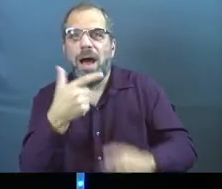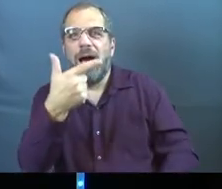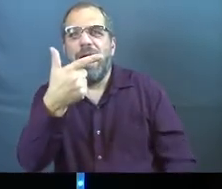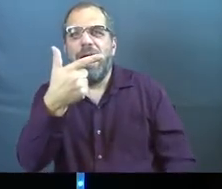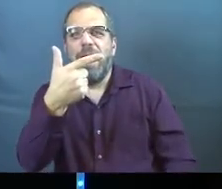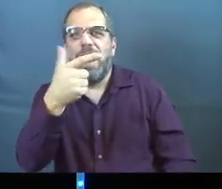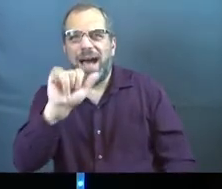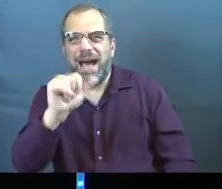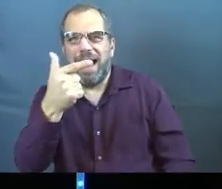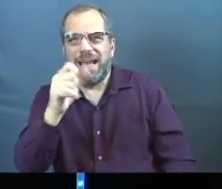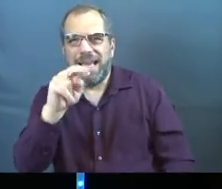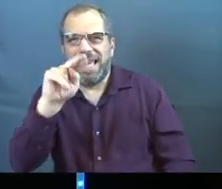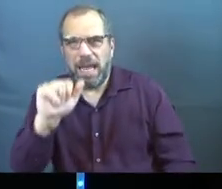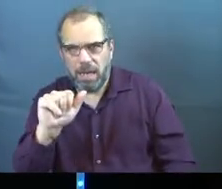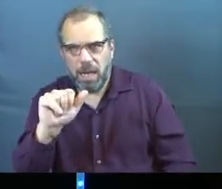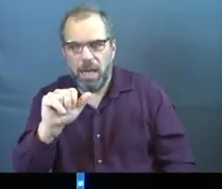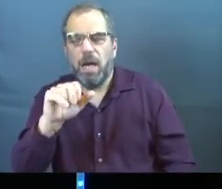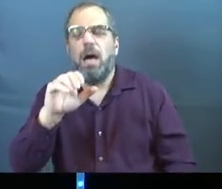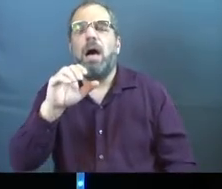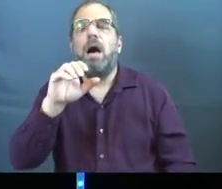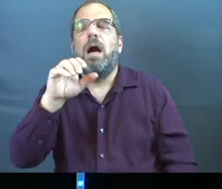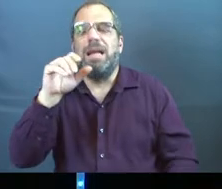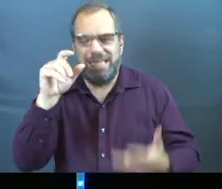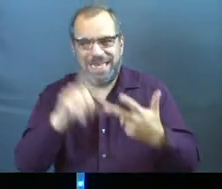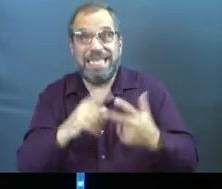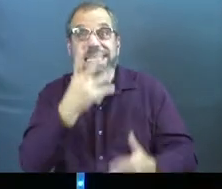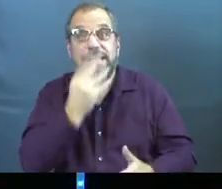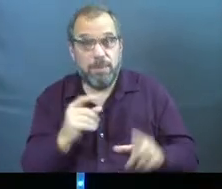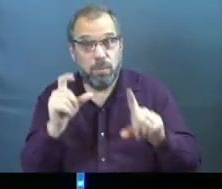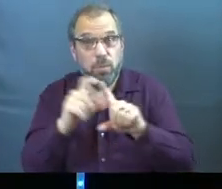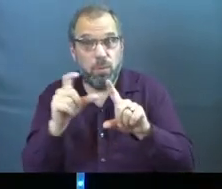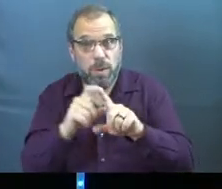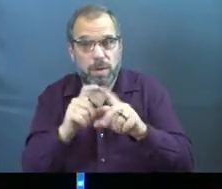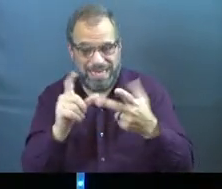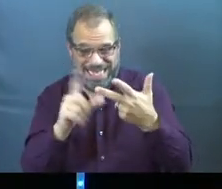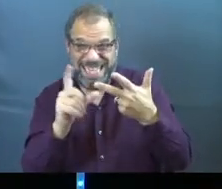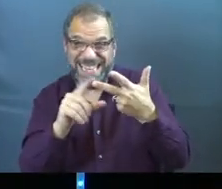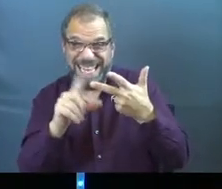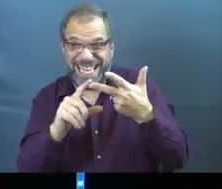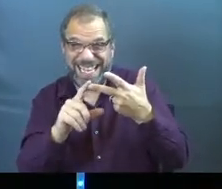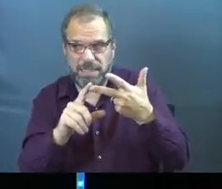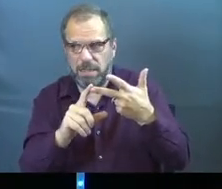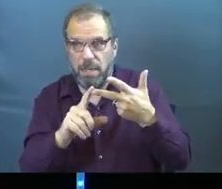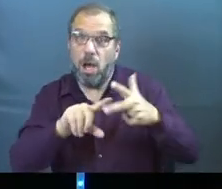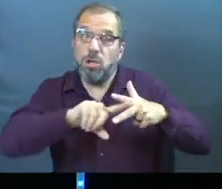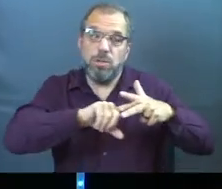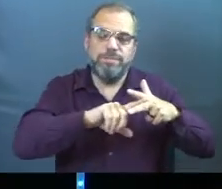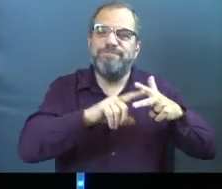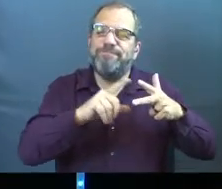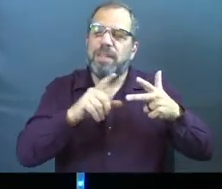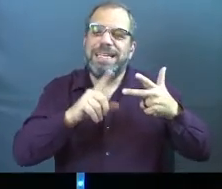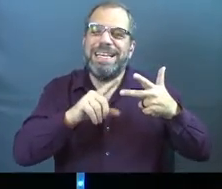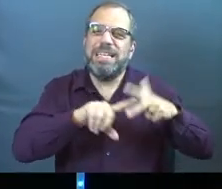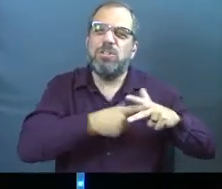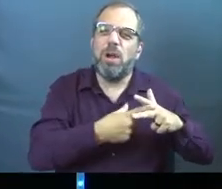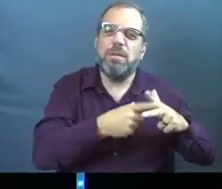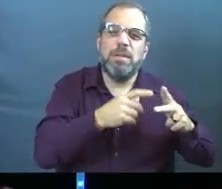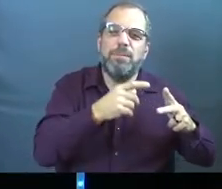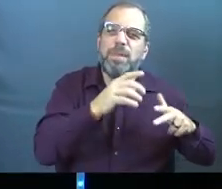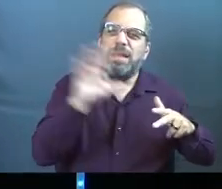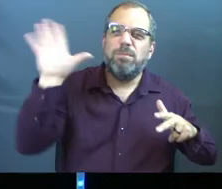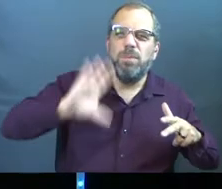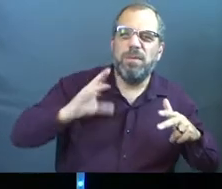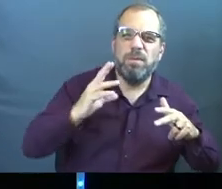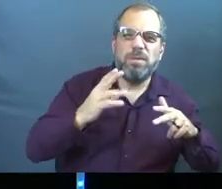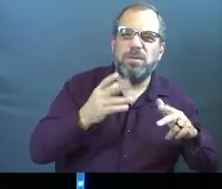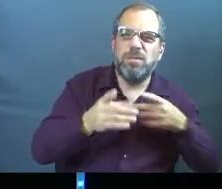or Gehenna is another way it's pronounced. And this is also a Hebrew word. And this actually originates, the word originates and was